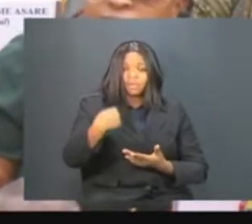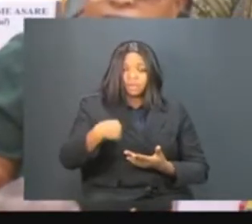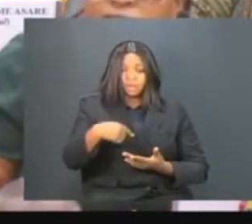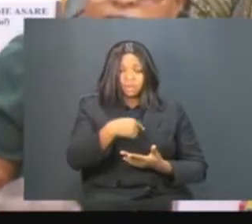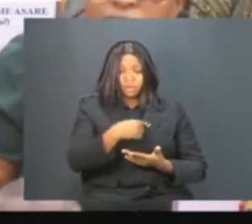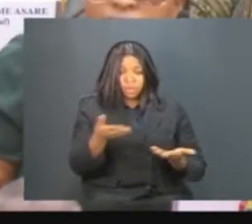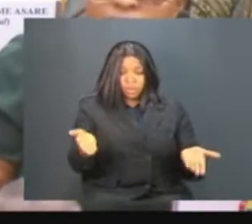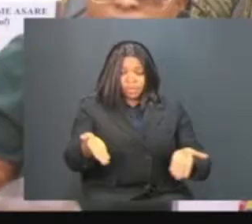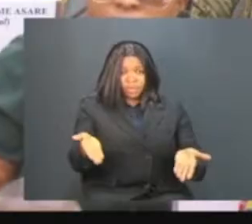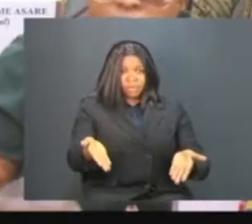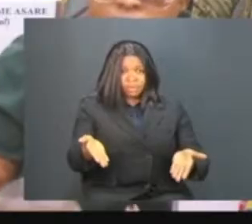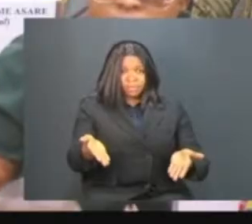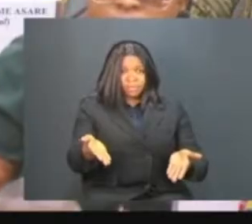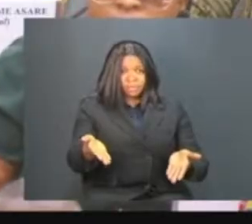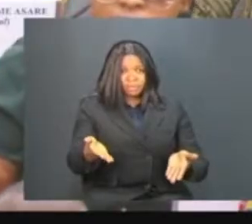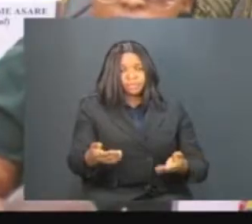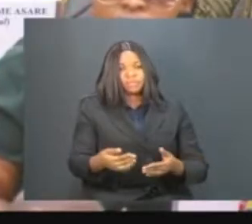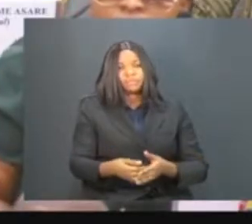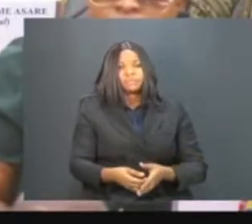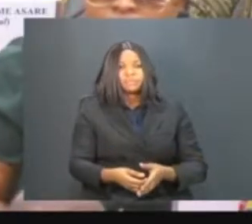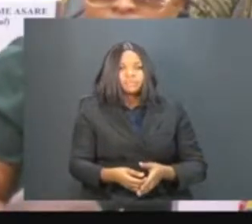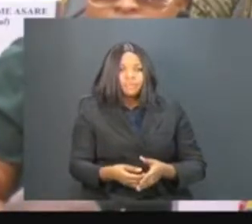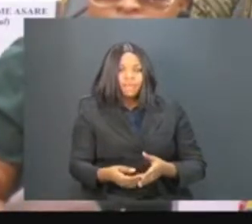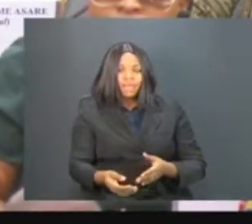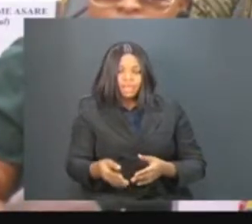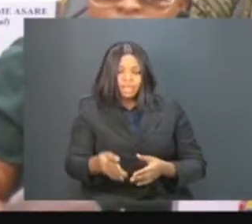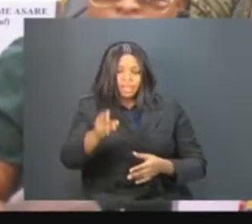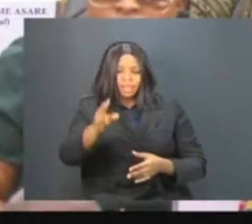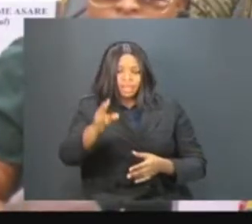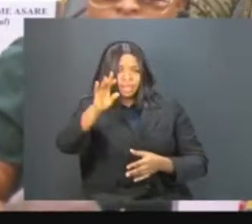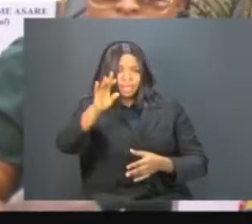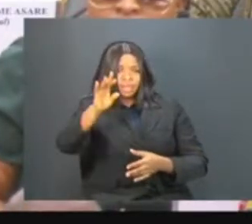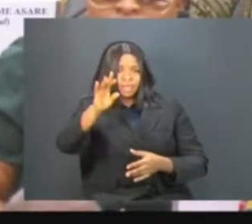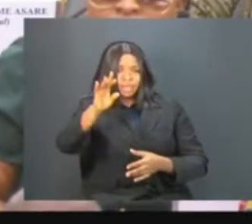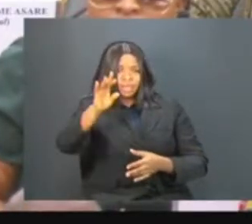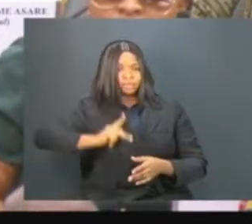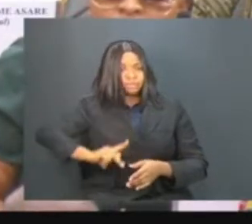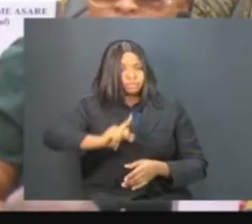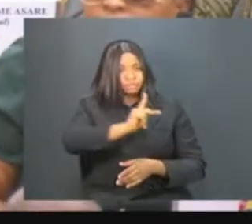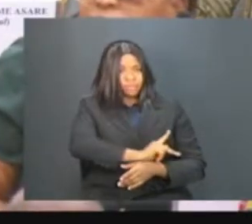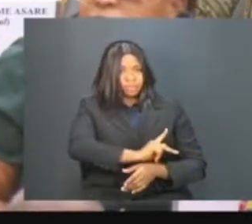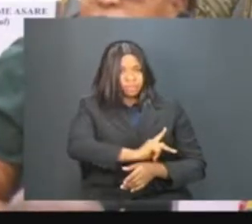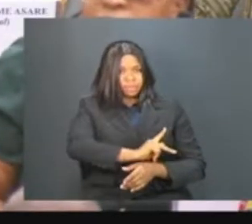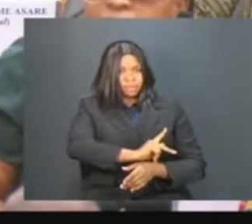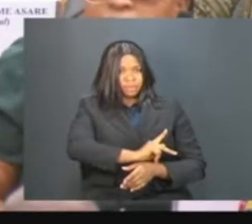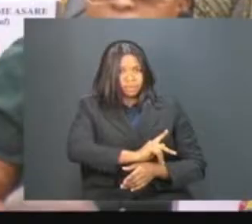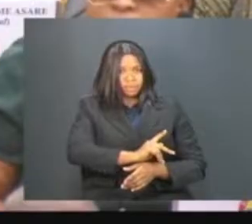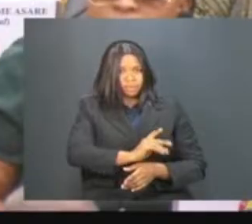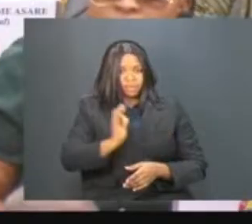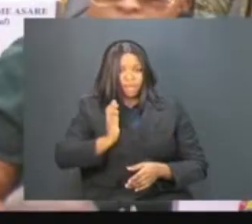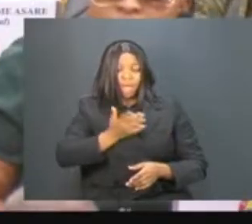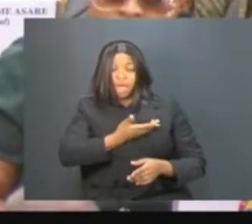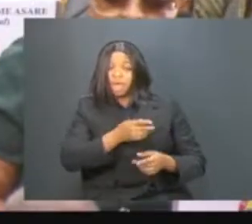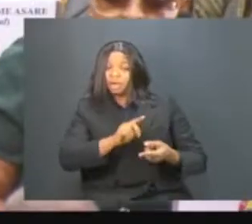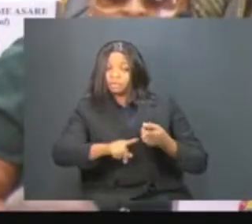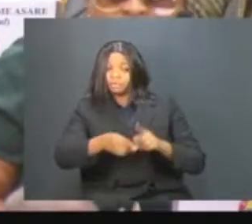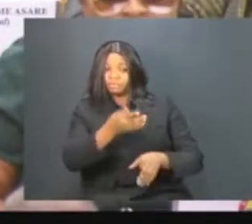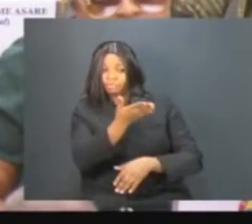this chamber in the 8th Parliament Our friends on the other